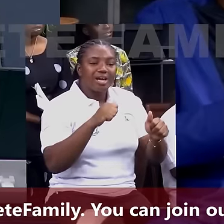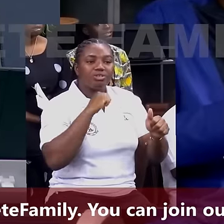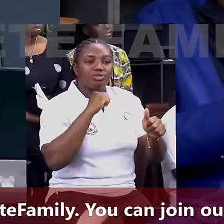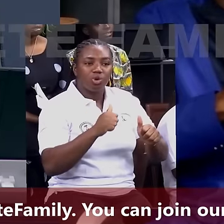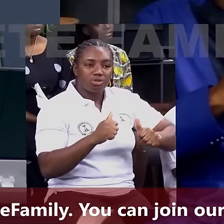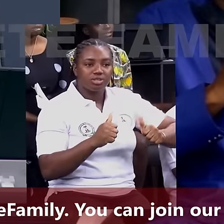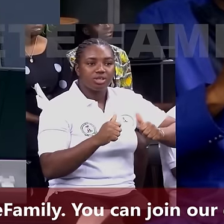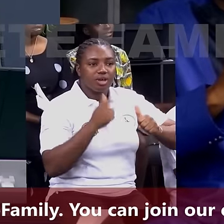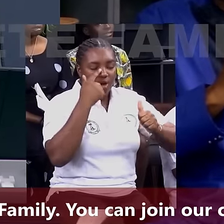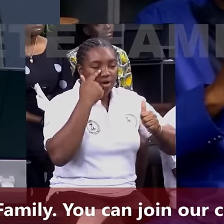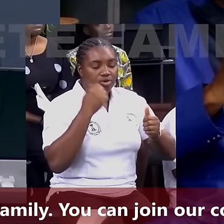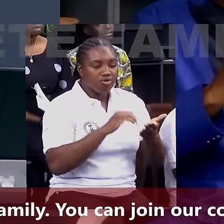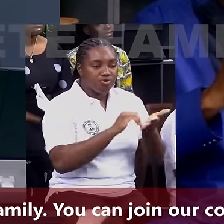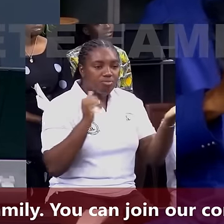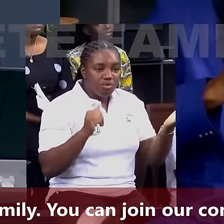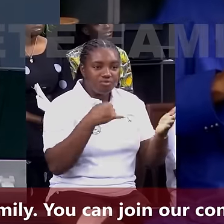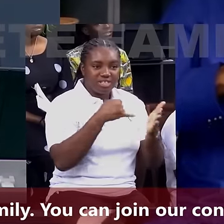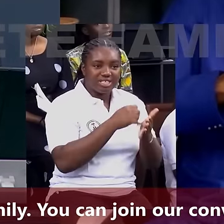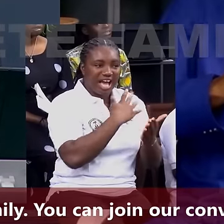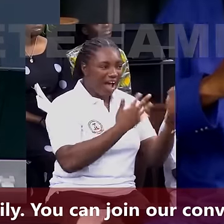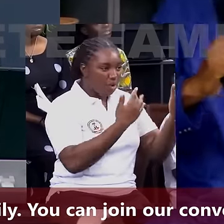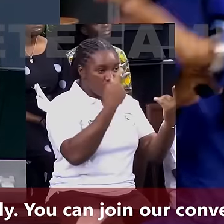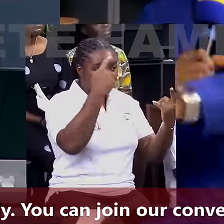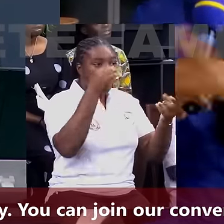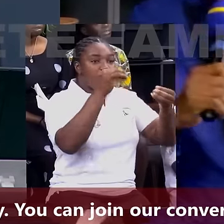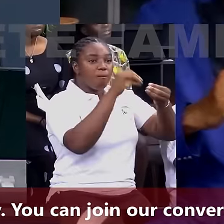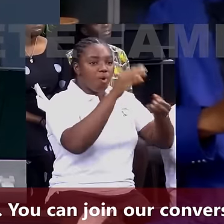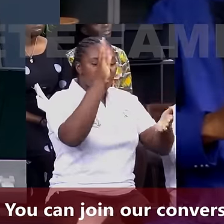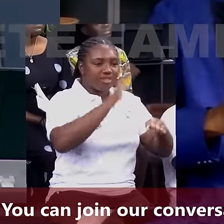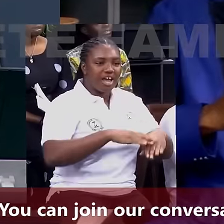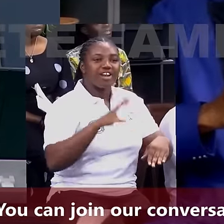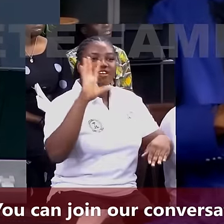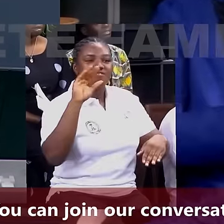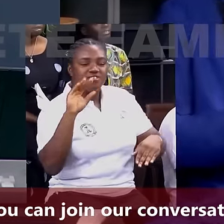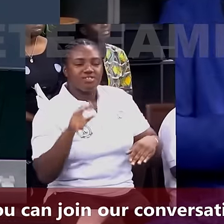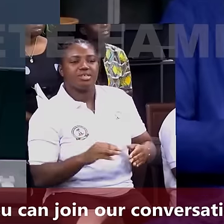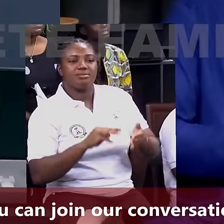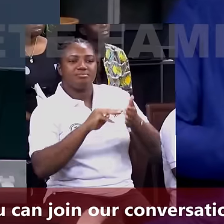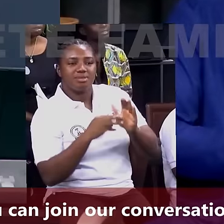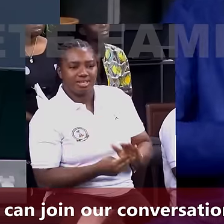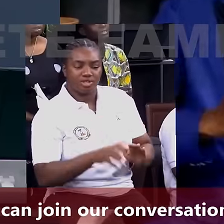just perish in your hand. The two surgeries are going on at the same time. So